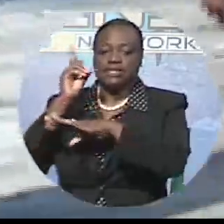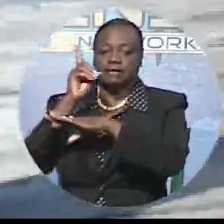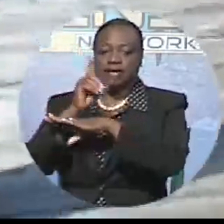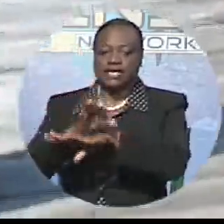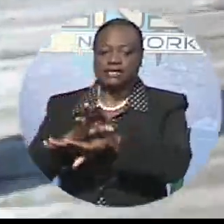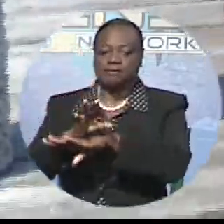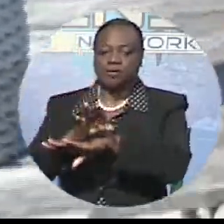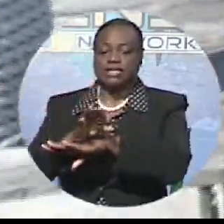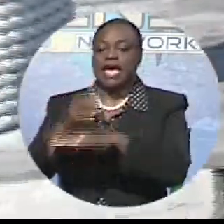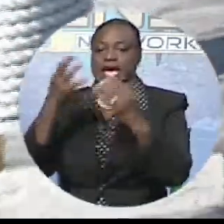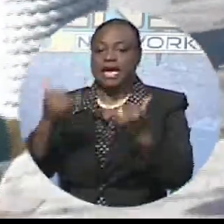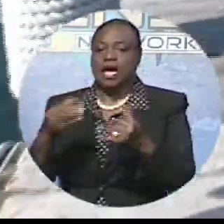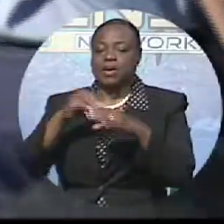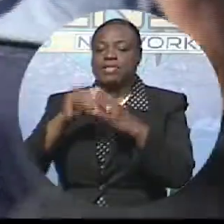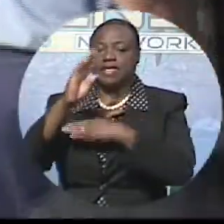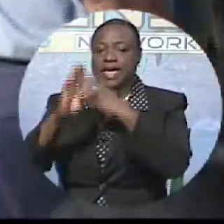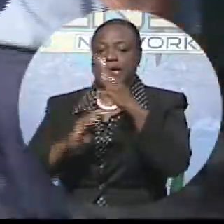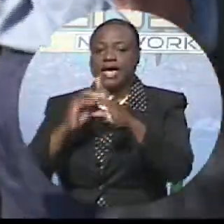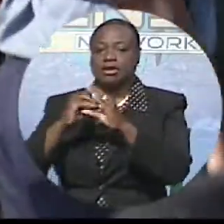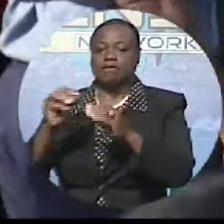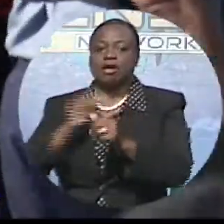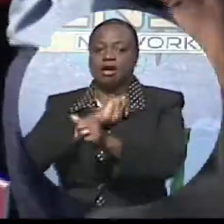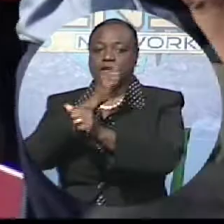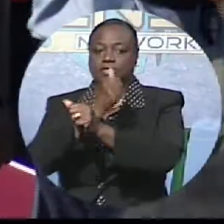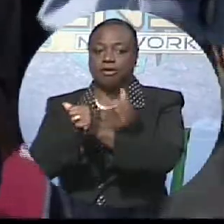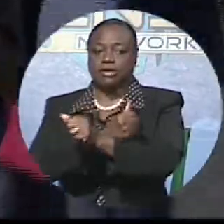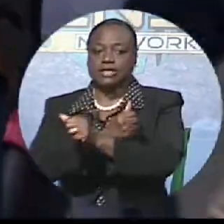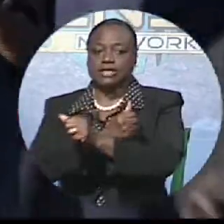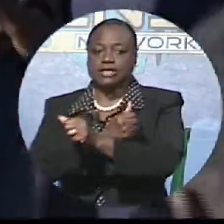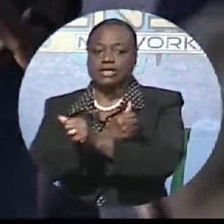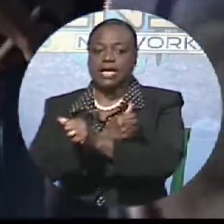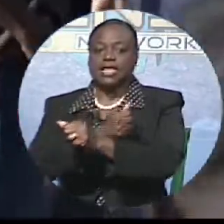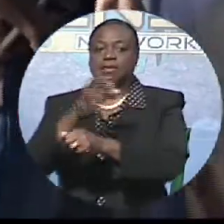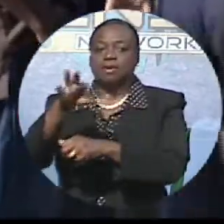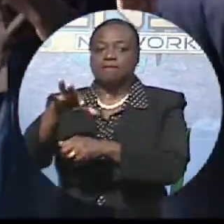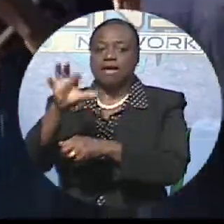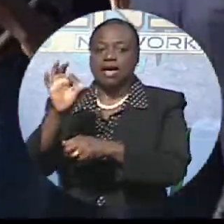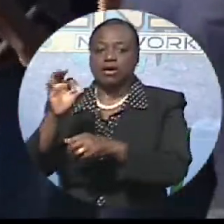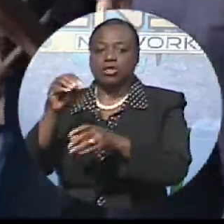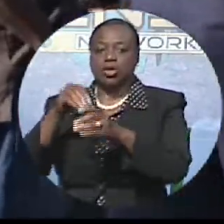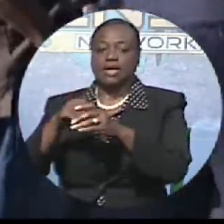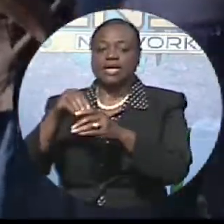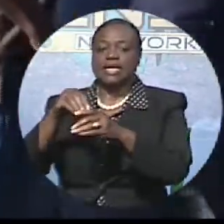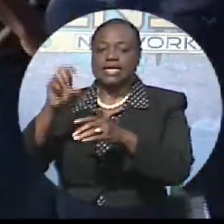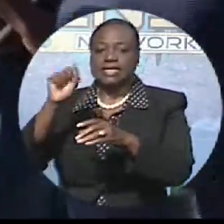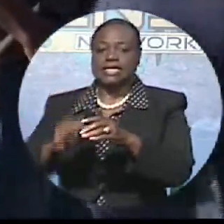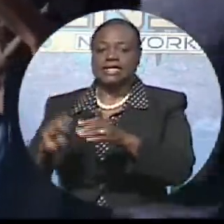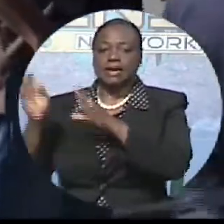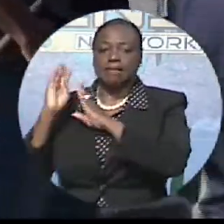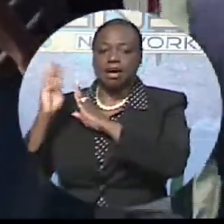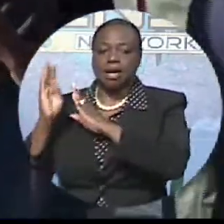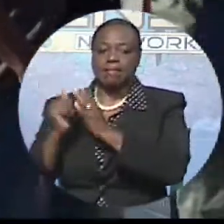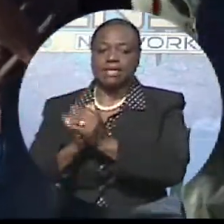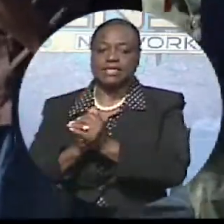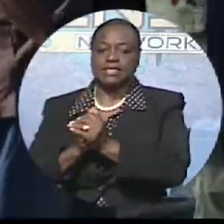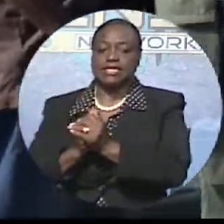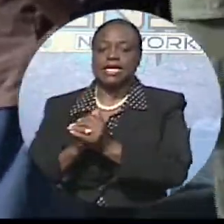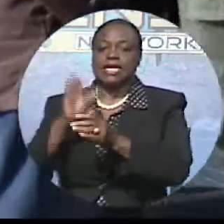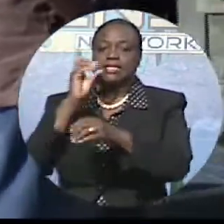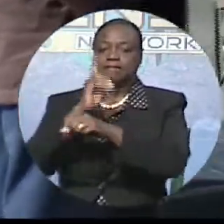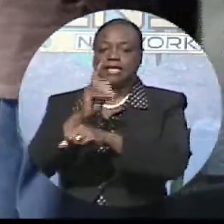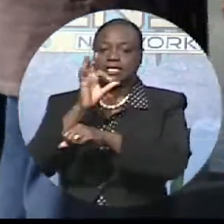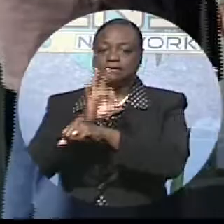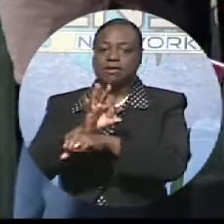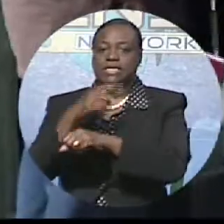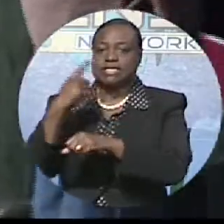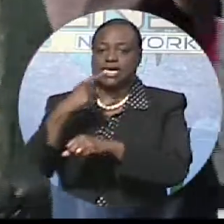immigration authorities. Defense Force officials apprehended the group on Key Lobos, that's in the southern Bahamas, on Friday. Defense Force officials